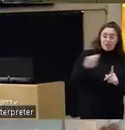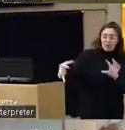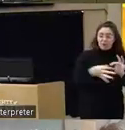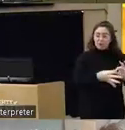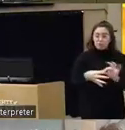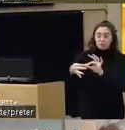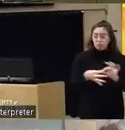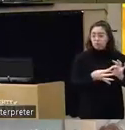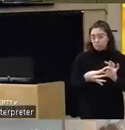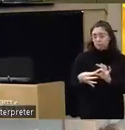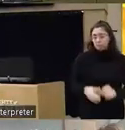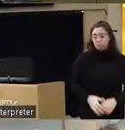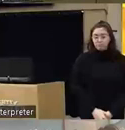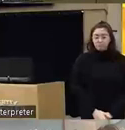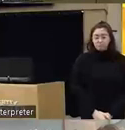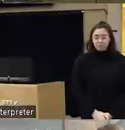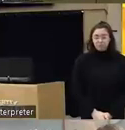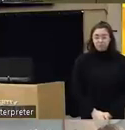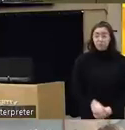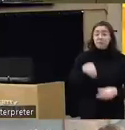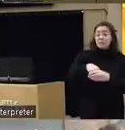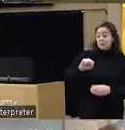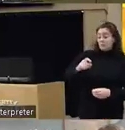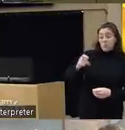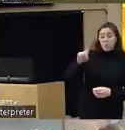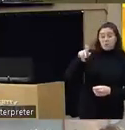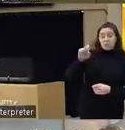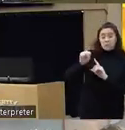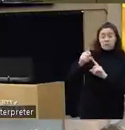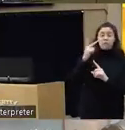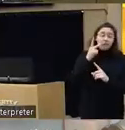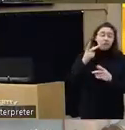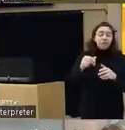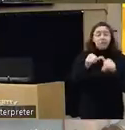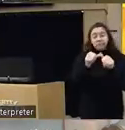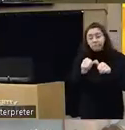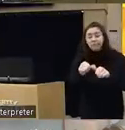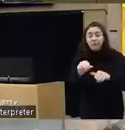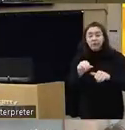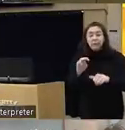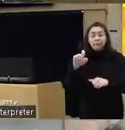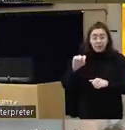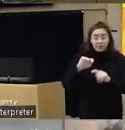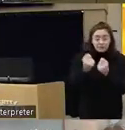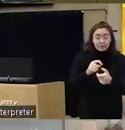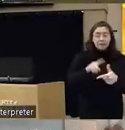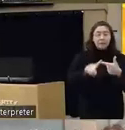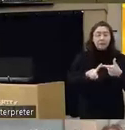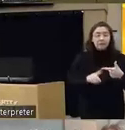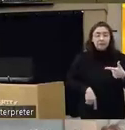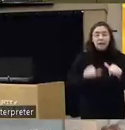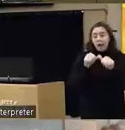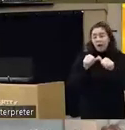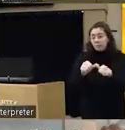that which is available in the spokes. So within the spokes, you may see maintenance mat teams, ongoing prescriptions of